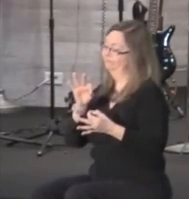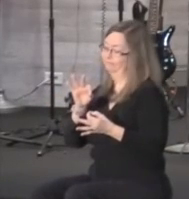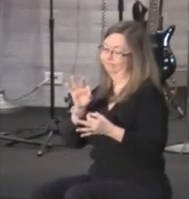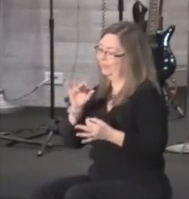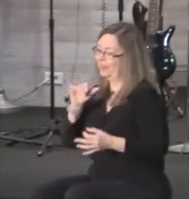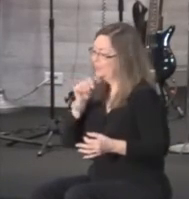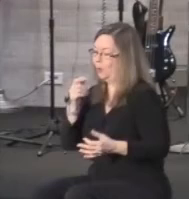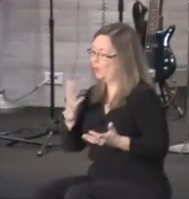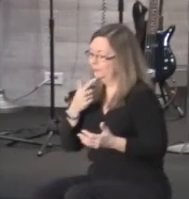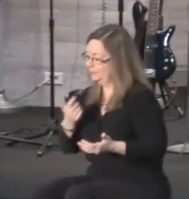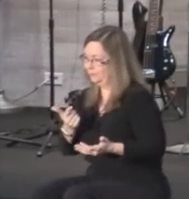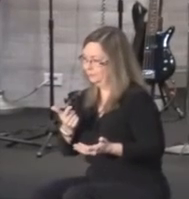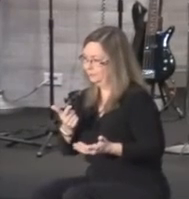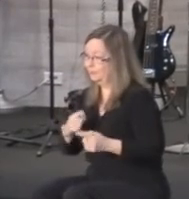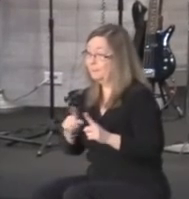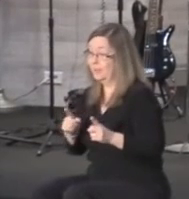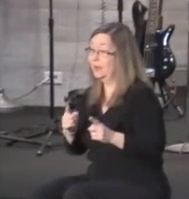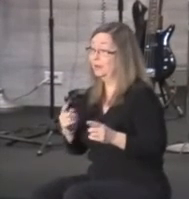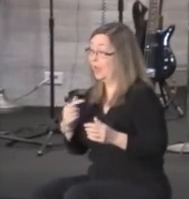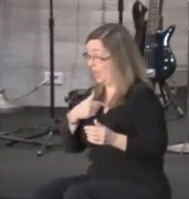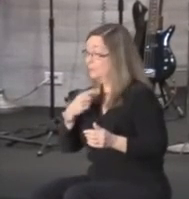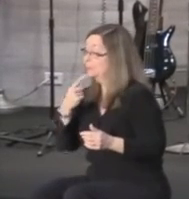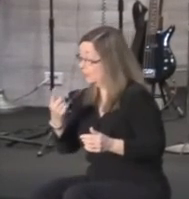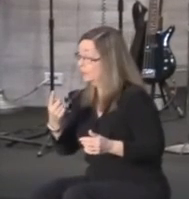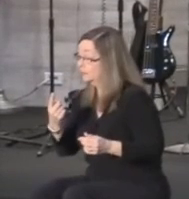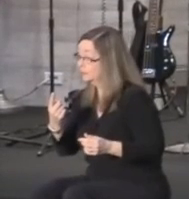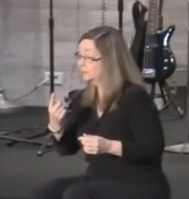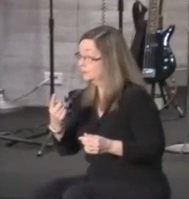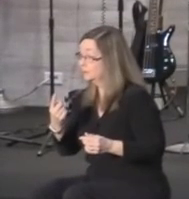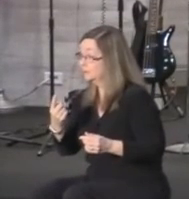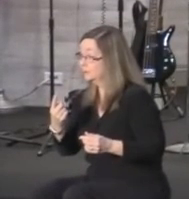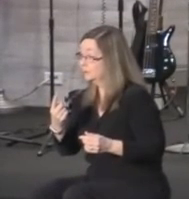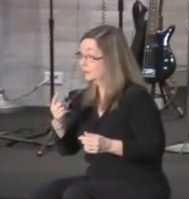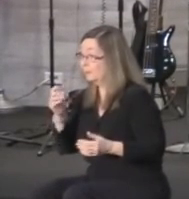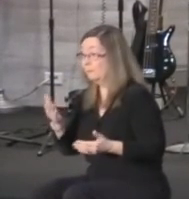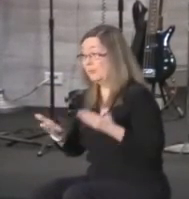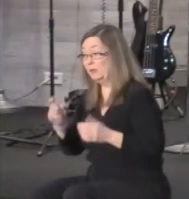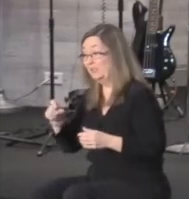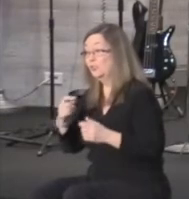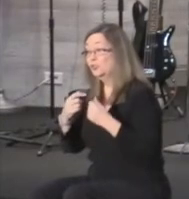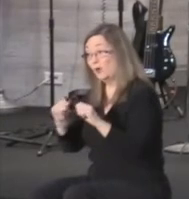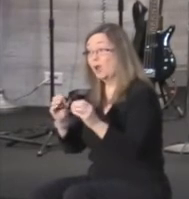saying. But here's what I am saying. Perhaps we need to try harder.